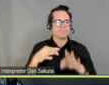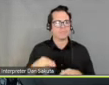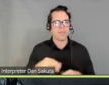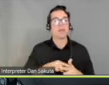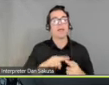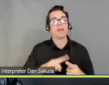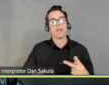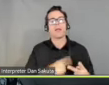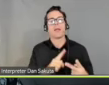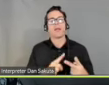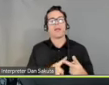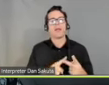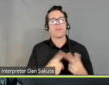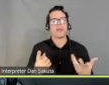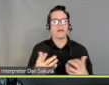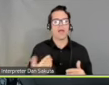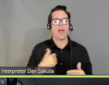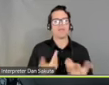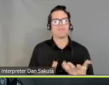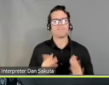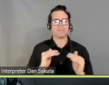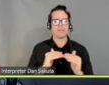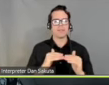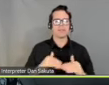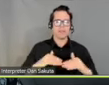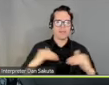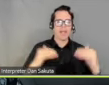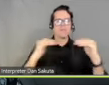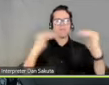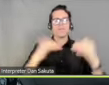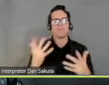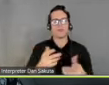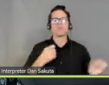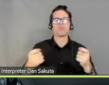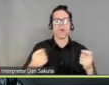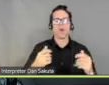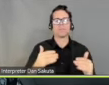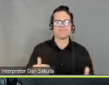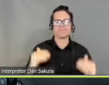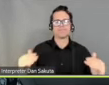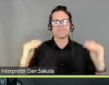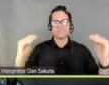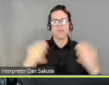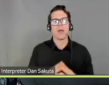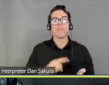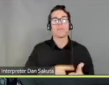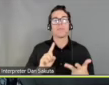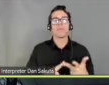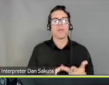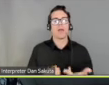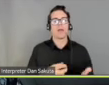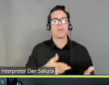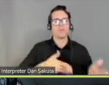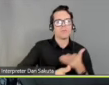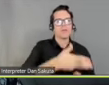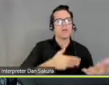is called the hierarchy of controls, something that comes out of the field of occupational health. And finally, working with them and applying it to their scenario.